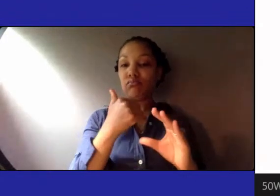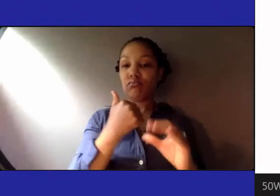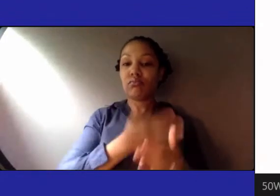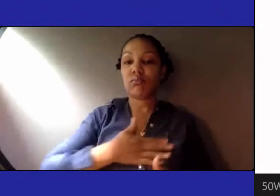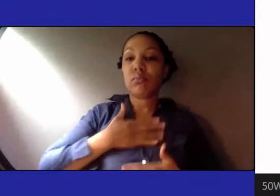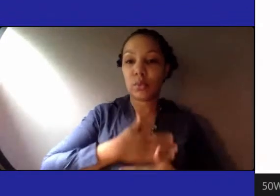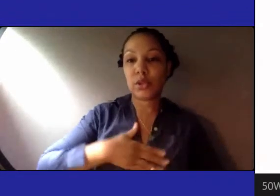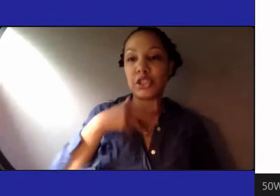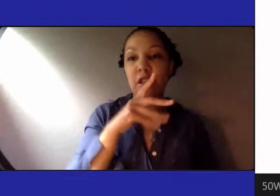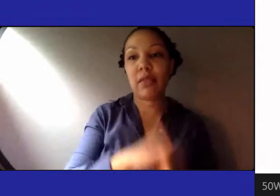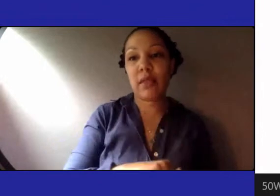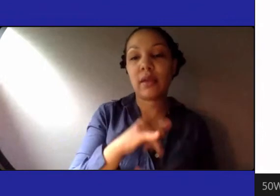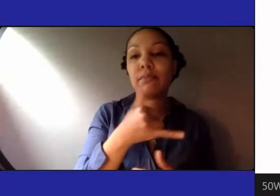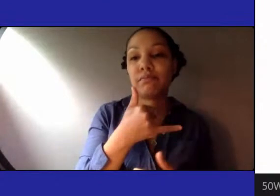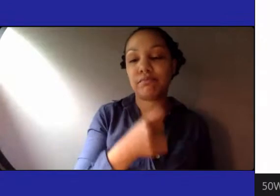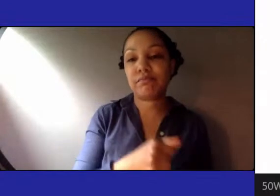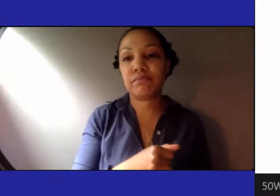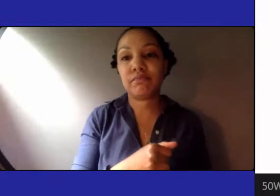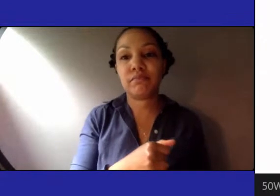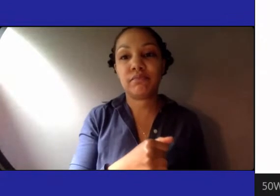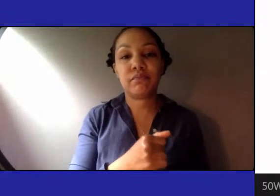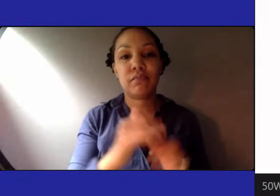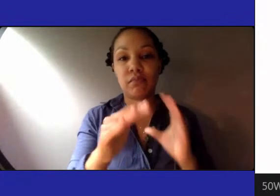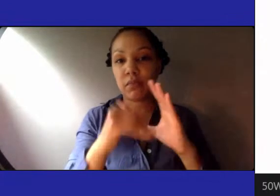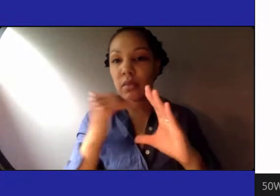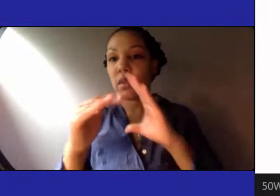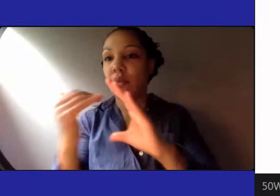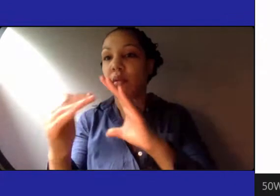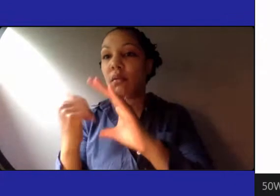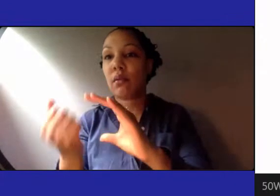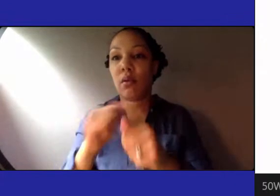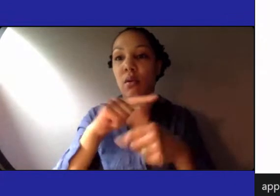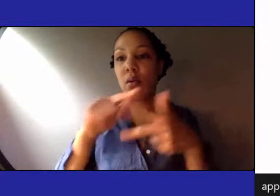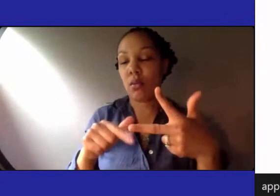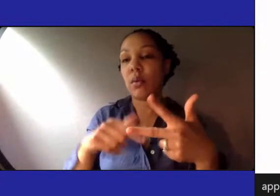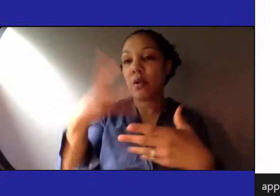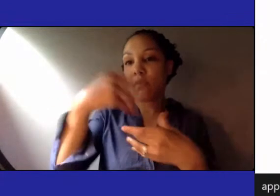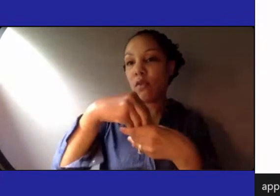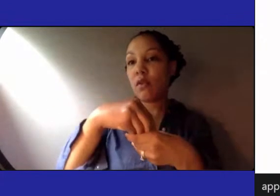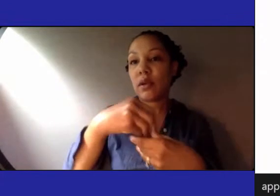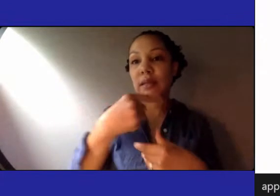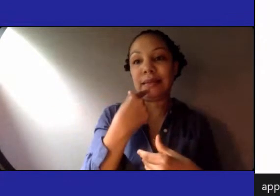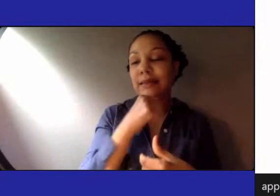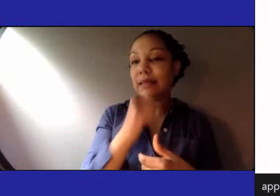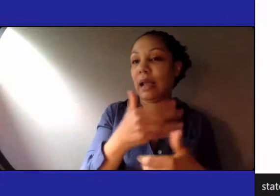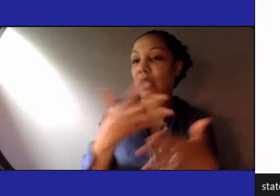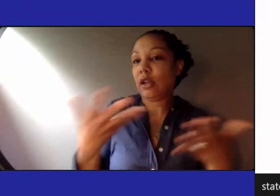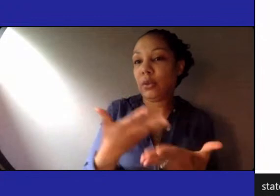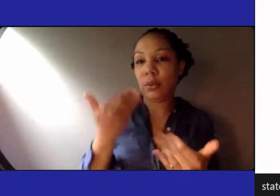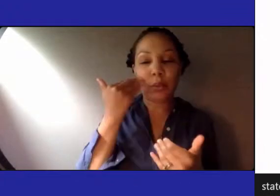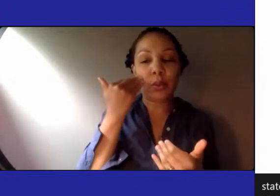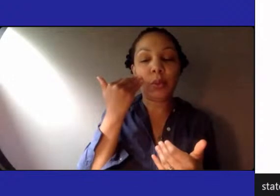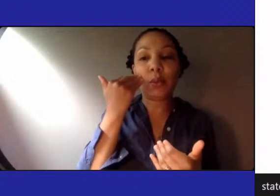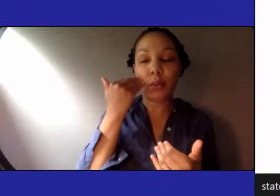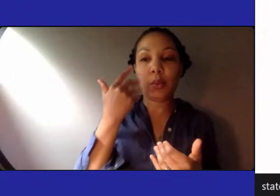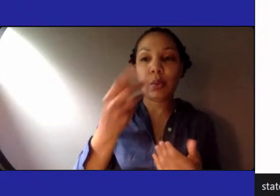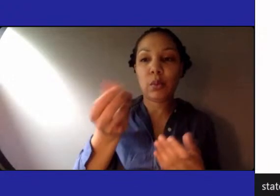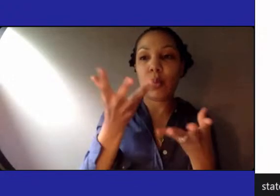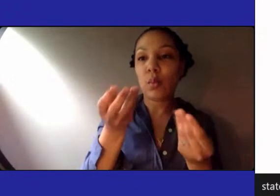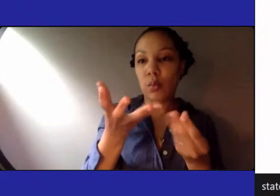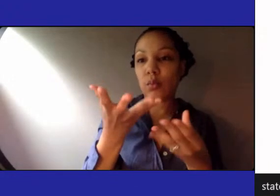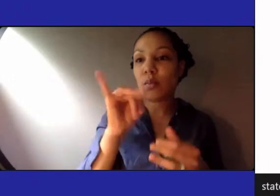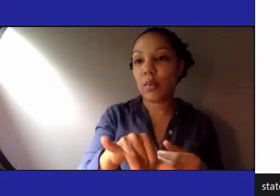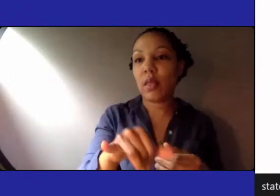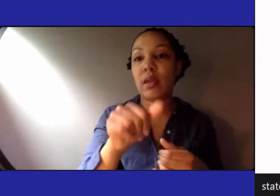Calamia wrote in how much he appreciated the statement, because the three of them knew they would not be here when it was read. And I appreciate